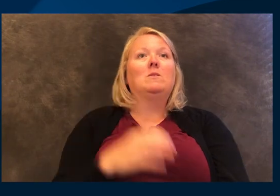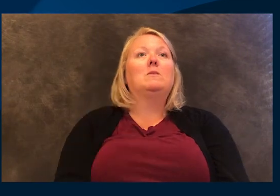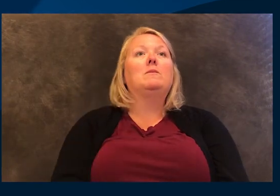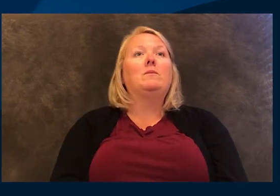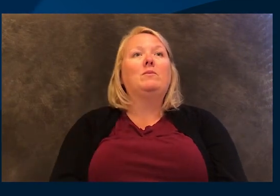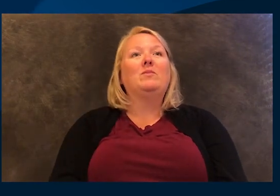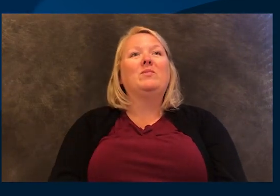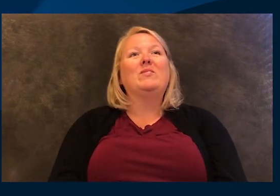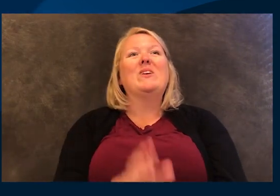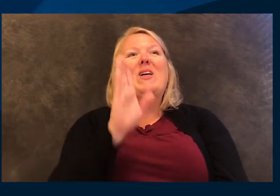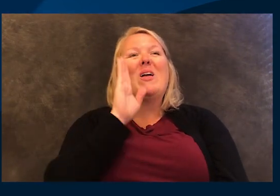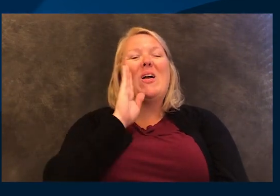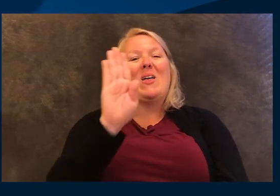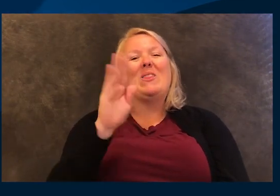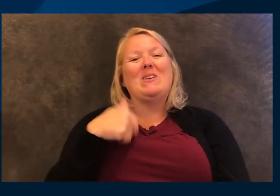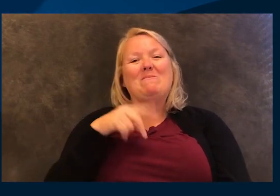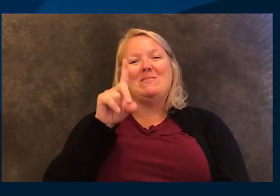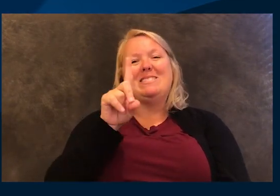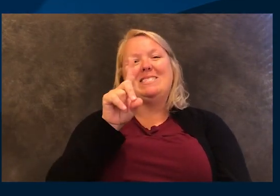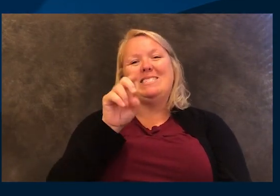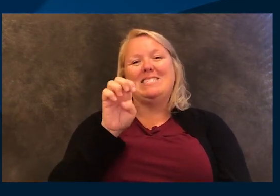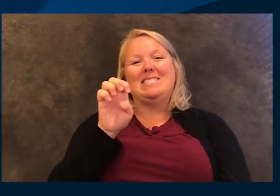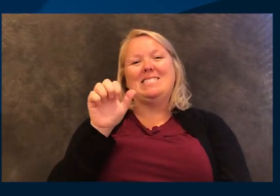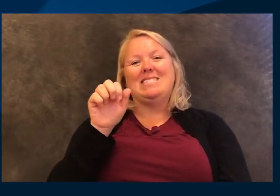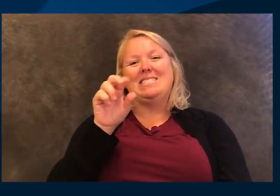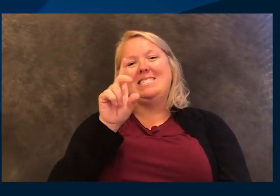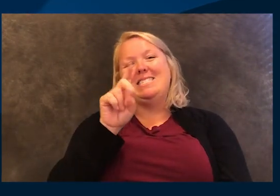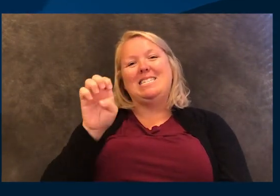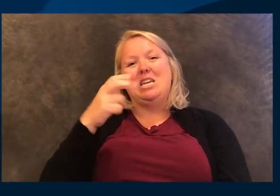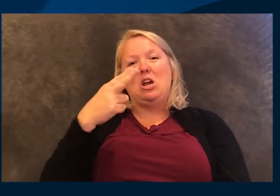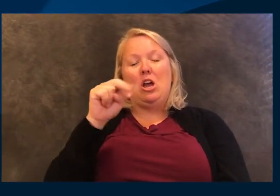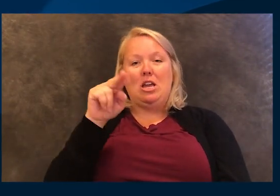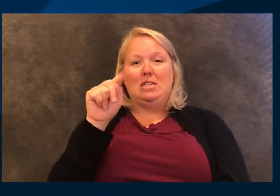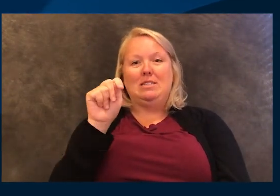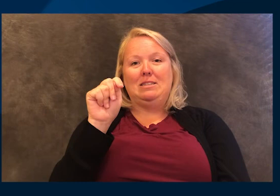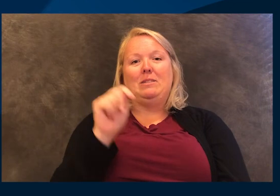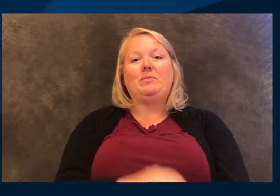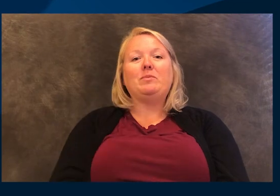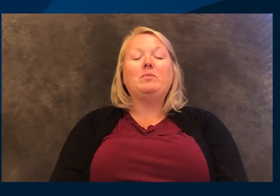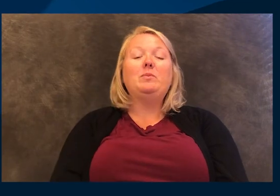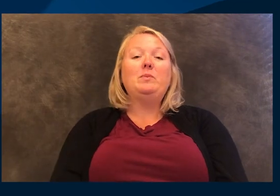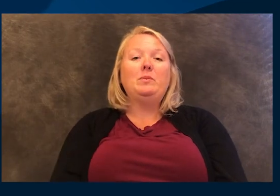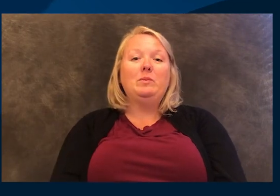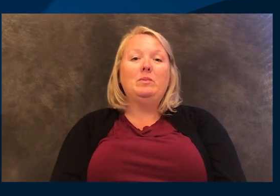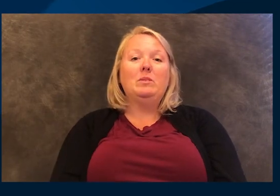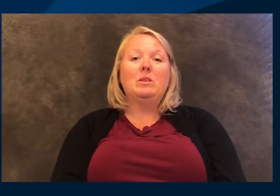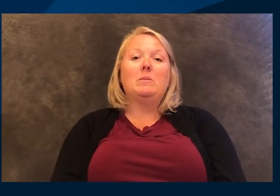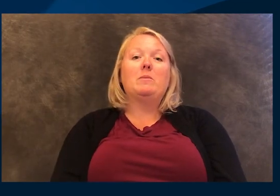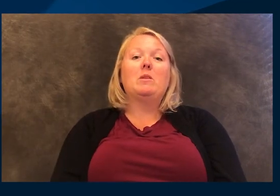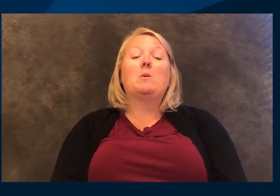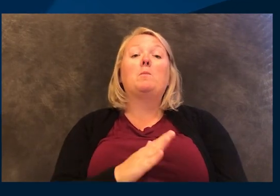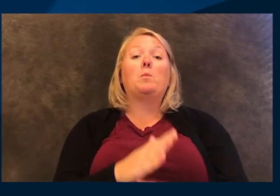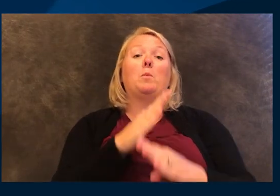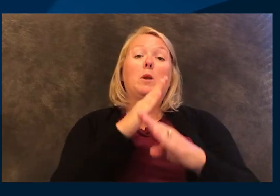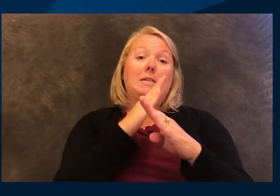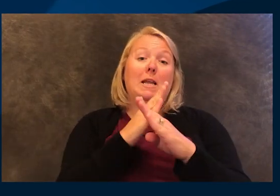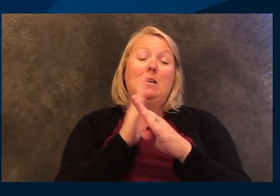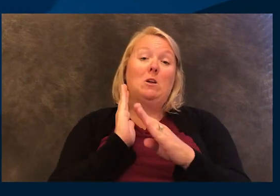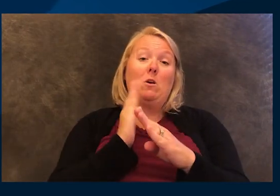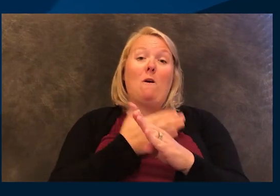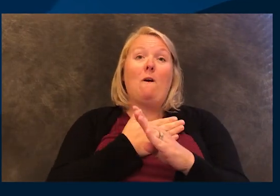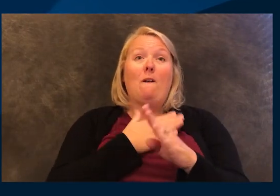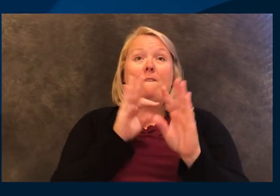Hello, I'm Dee Hunt, Chief Human Resources Officer for Michigan Medicine. Protecting the Michigan Medicine family comes